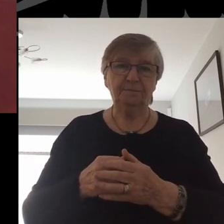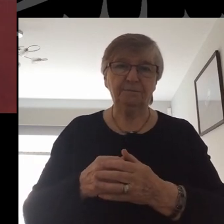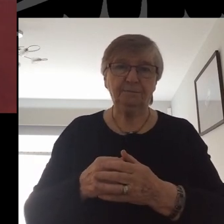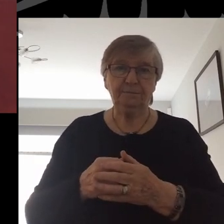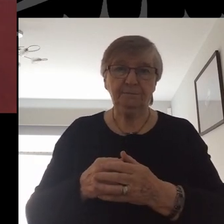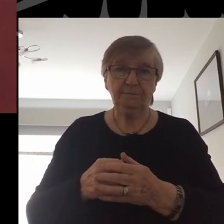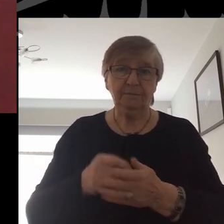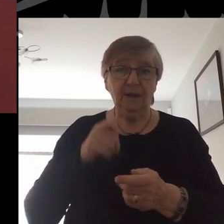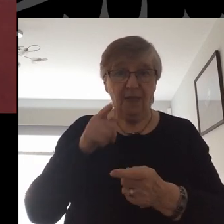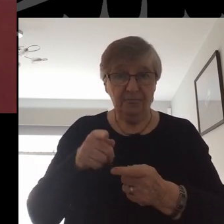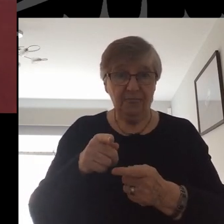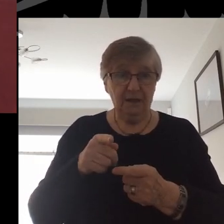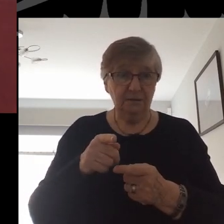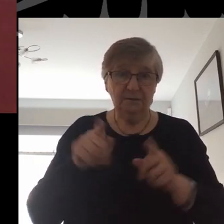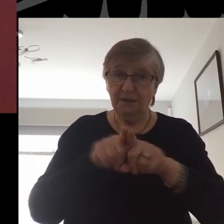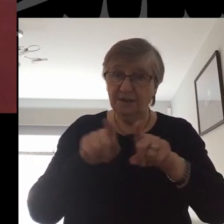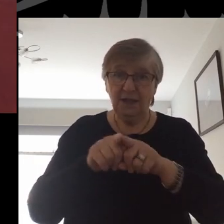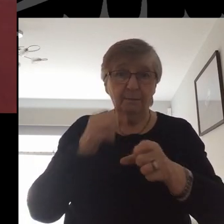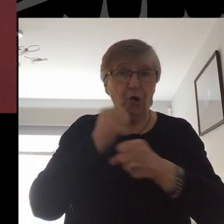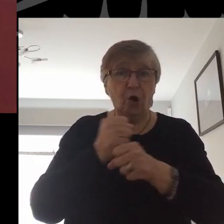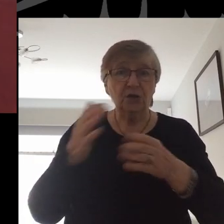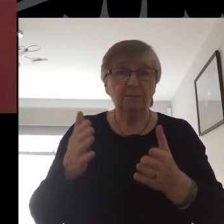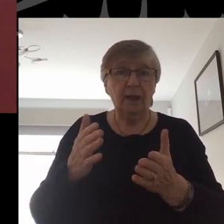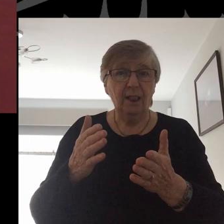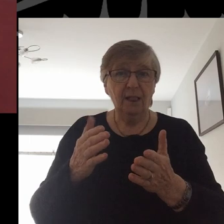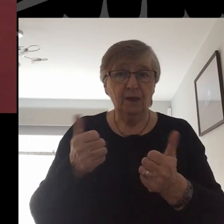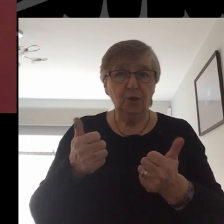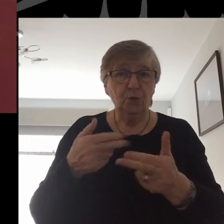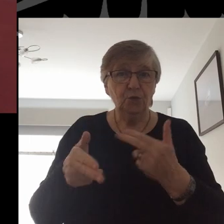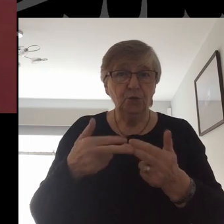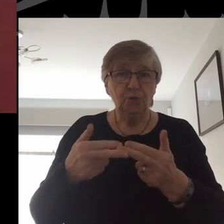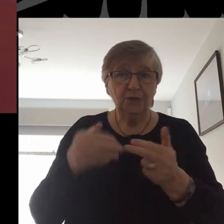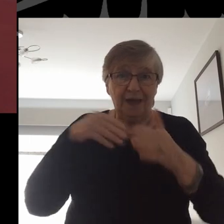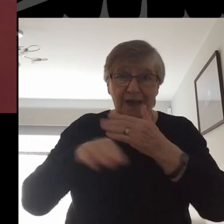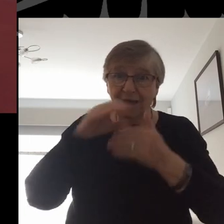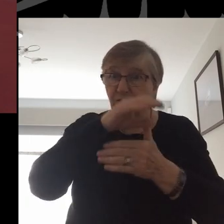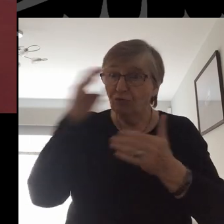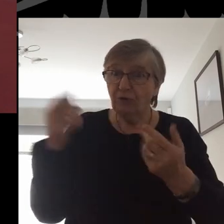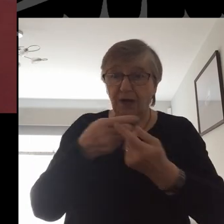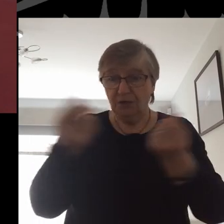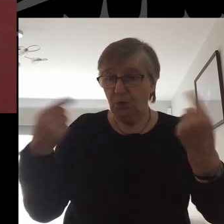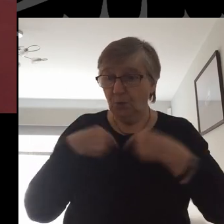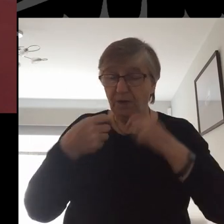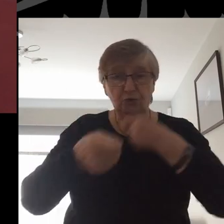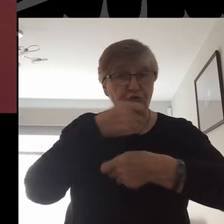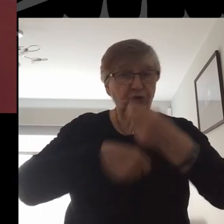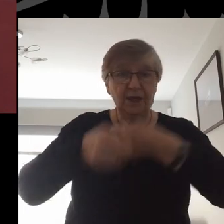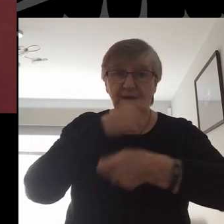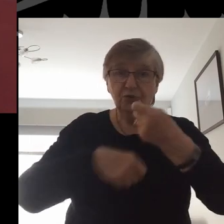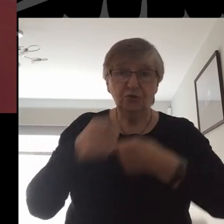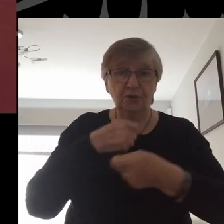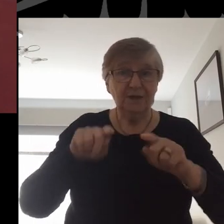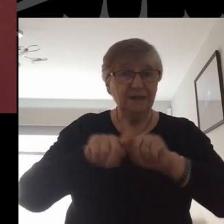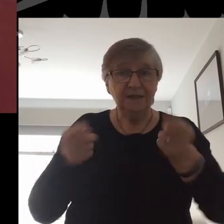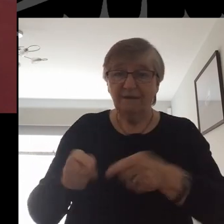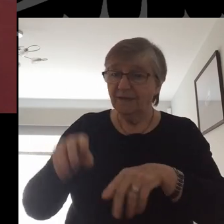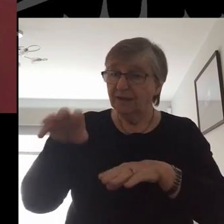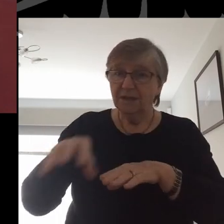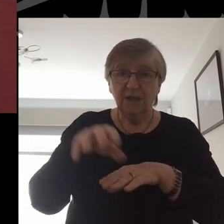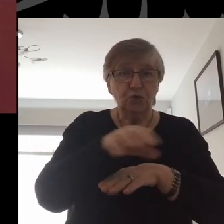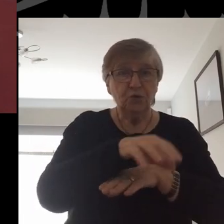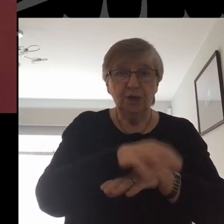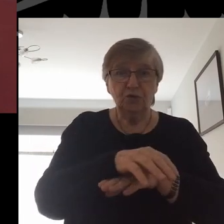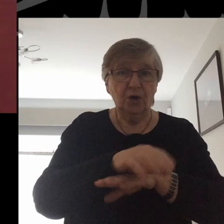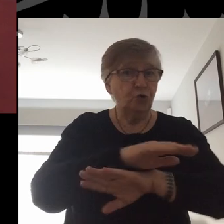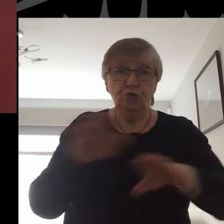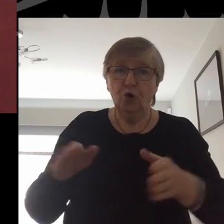And that's the basic claim of the gospel. That in Christ we're changed, in Christ we're transformed, we're in a different situation. We are no